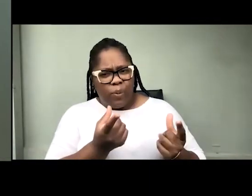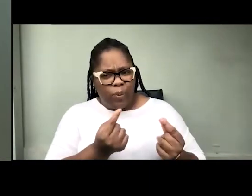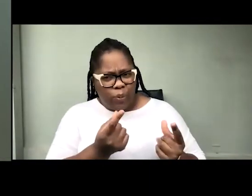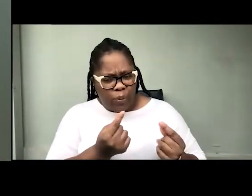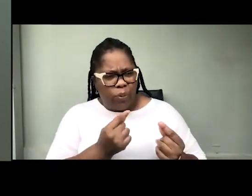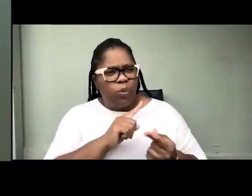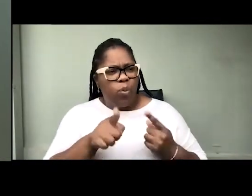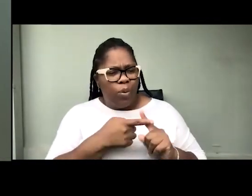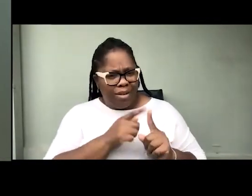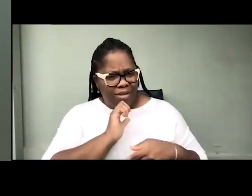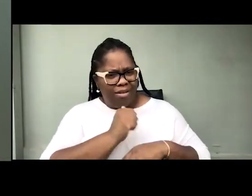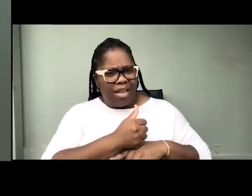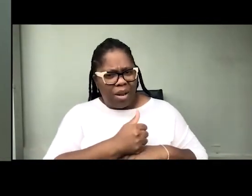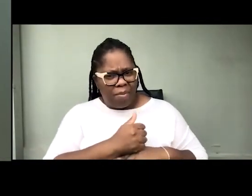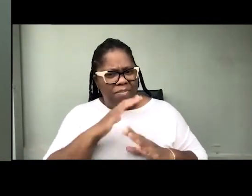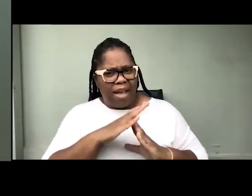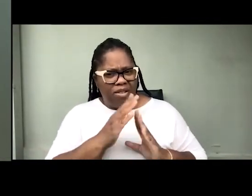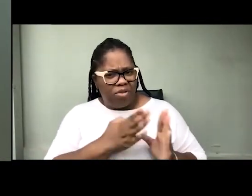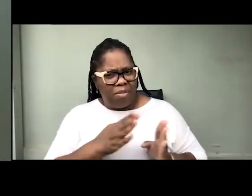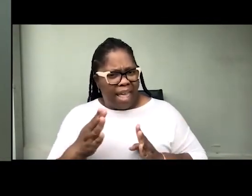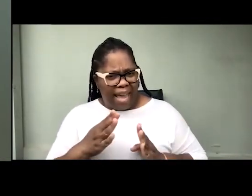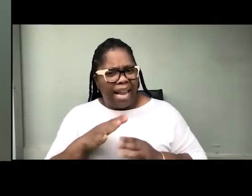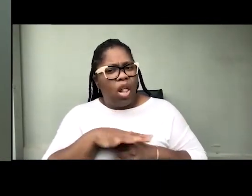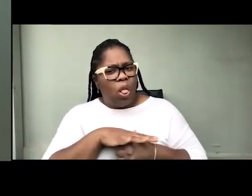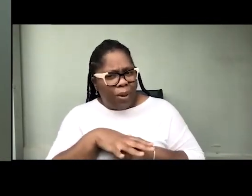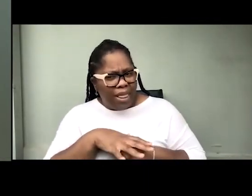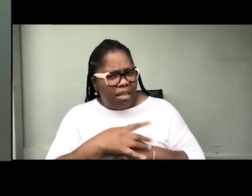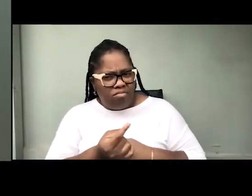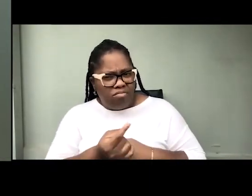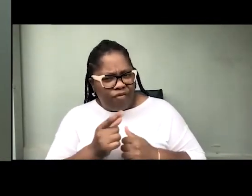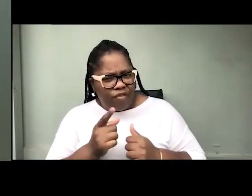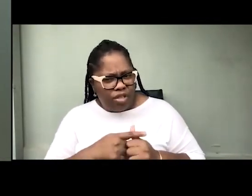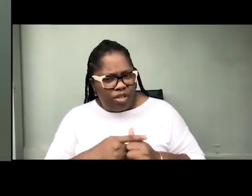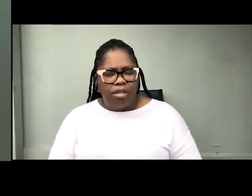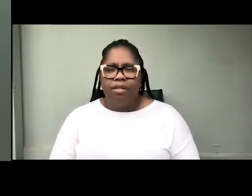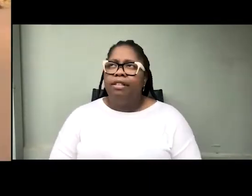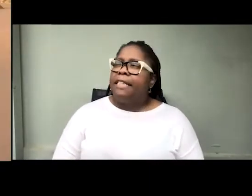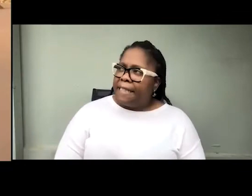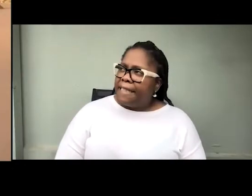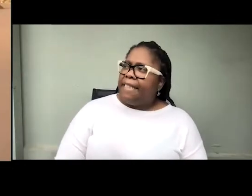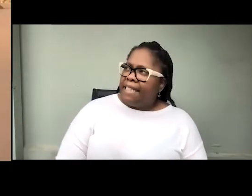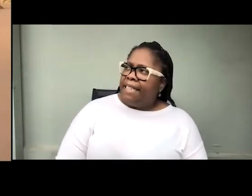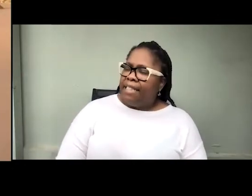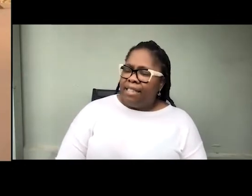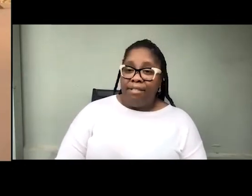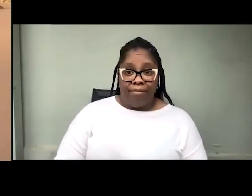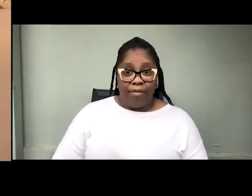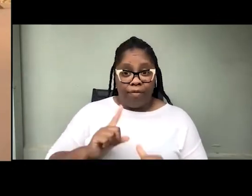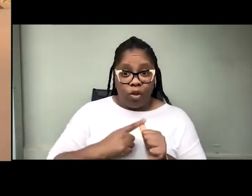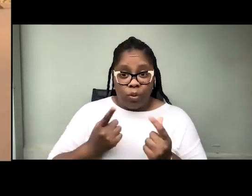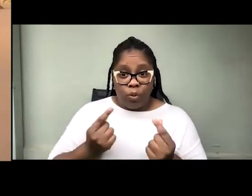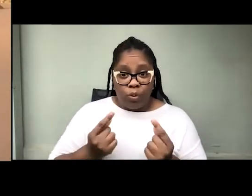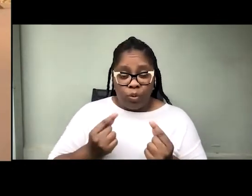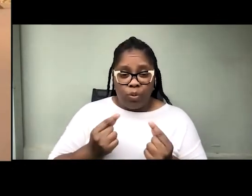when they're implementing the master plan, but at the local level? Yeah. First step is check out the